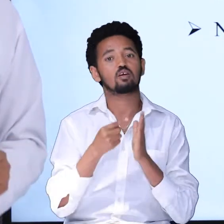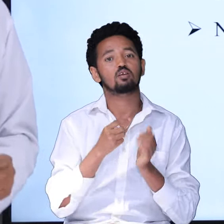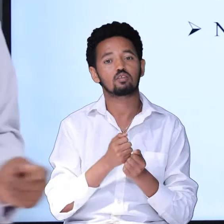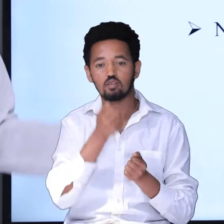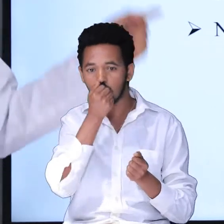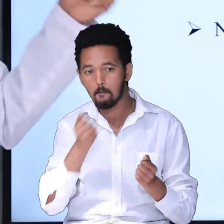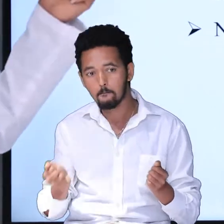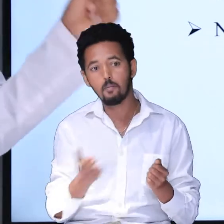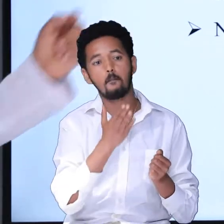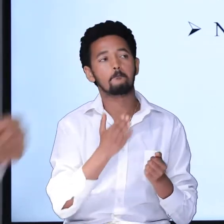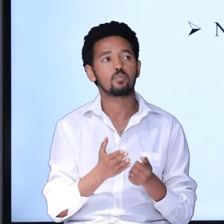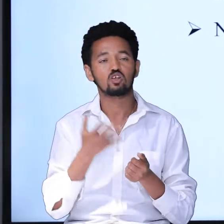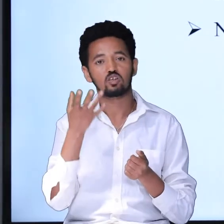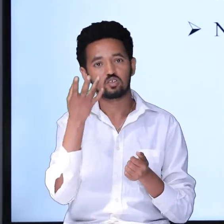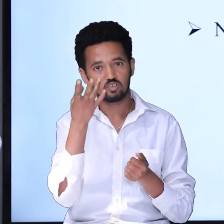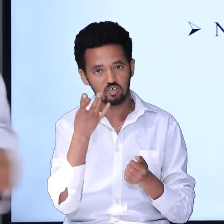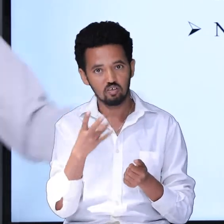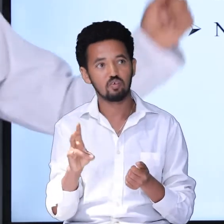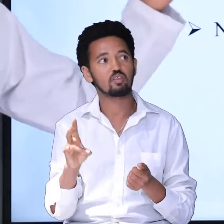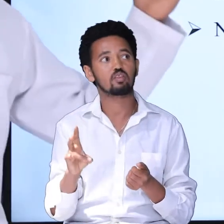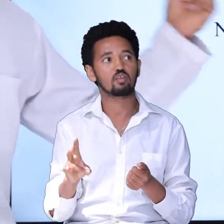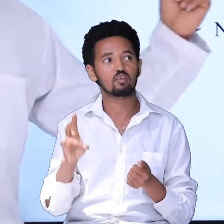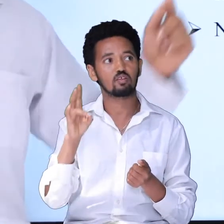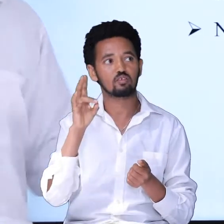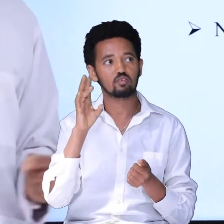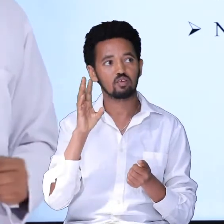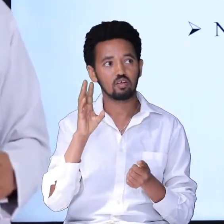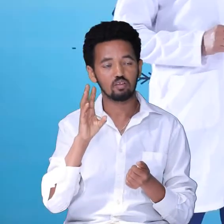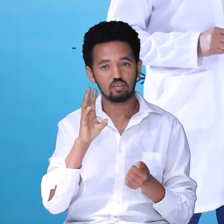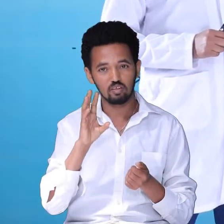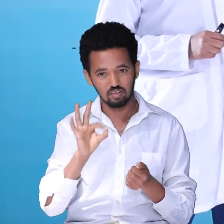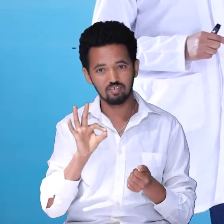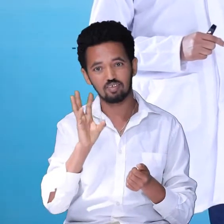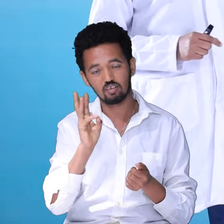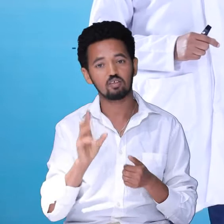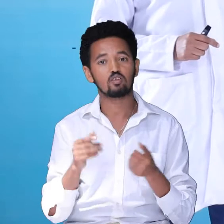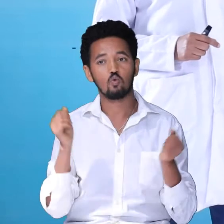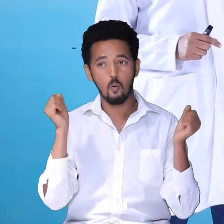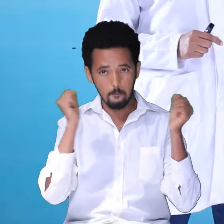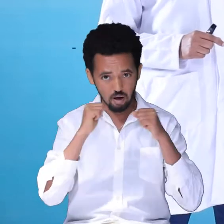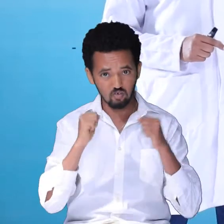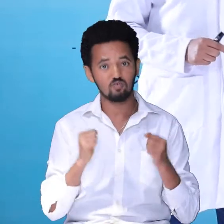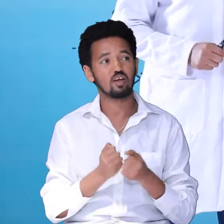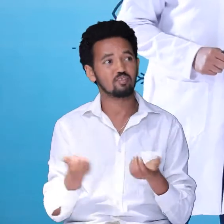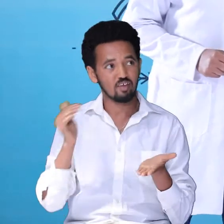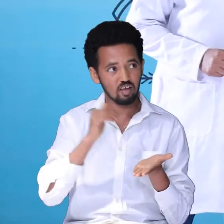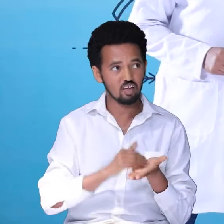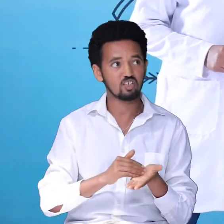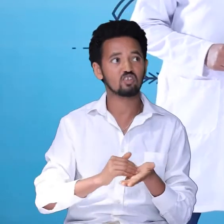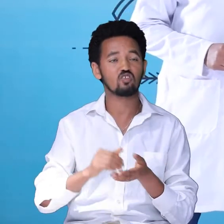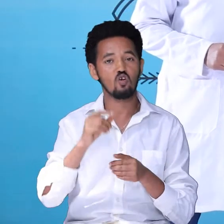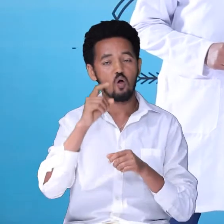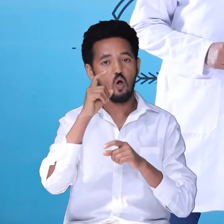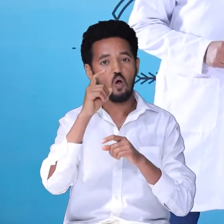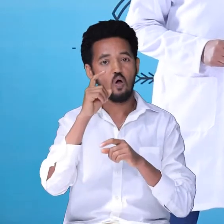bomb. Then on 1796, Napoleon was given command of fighting against Austria